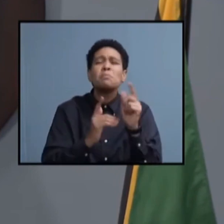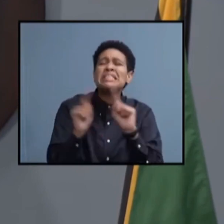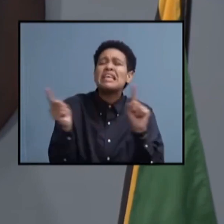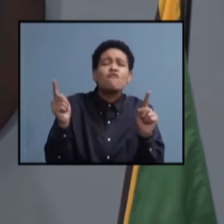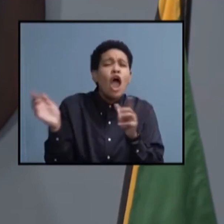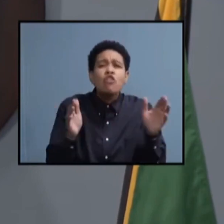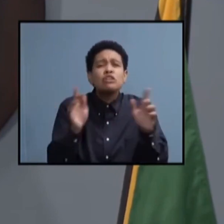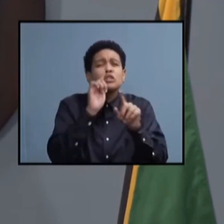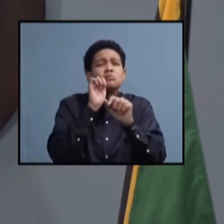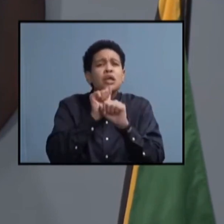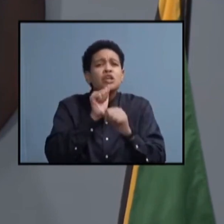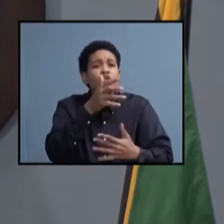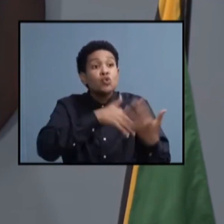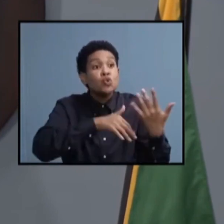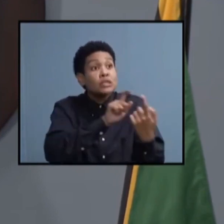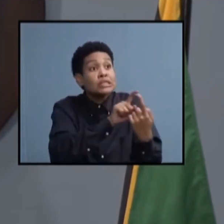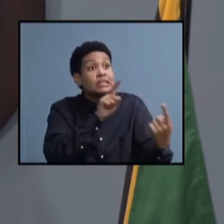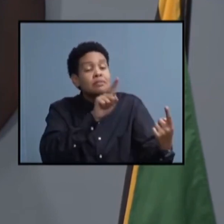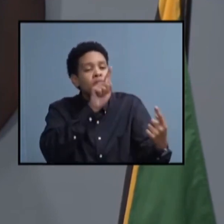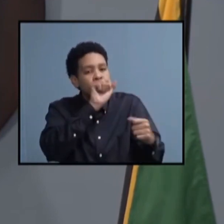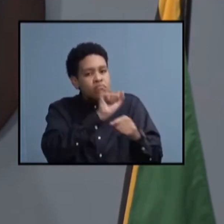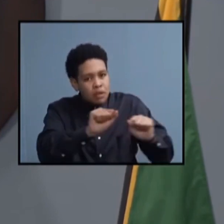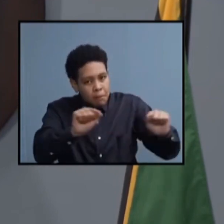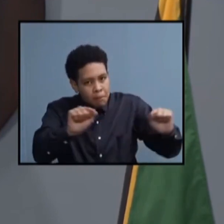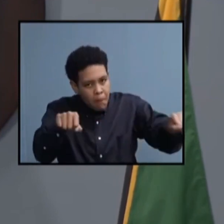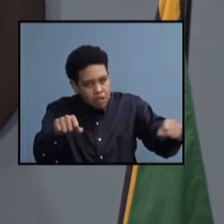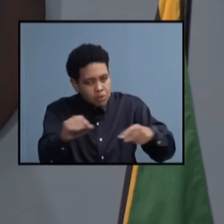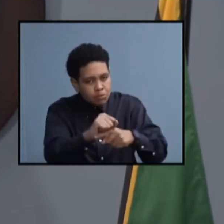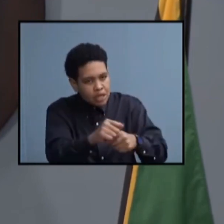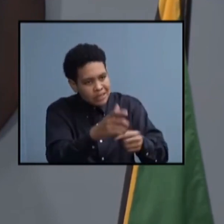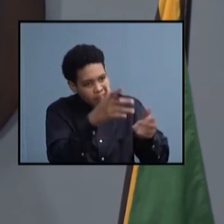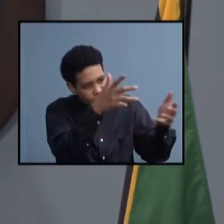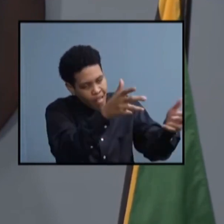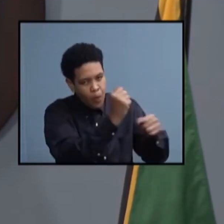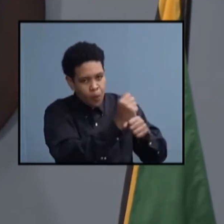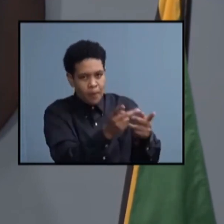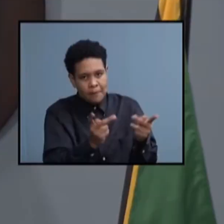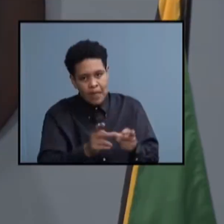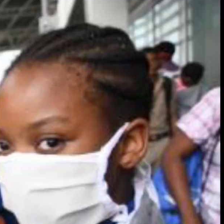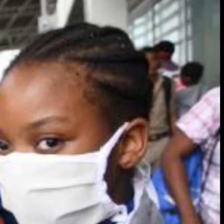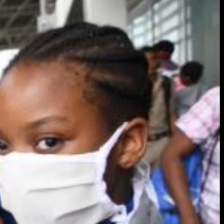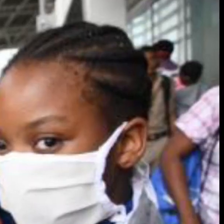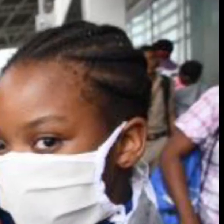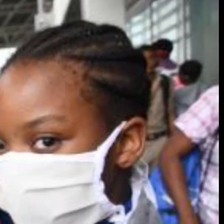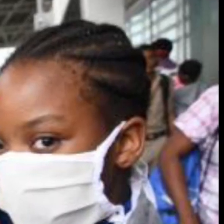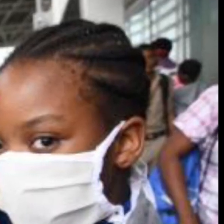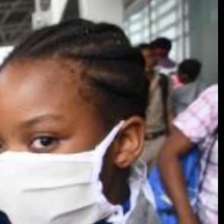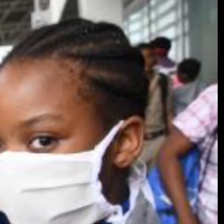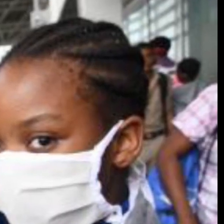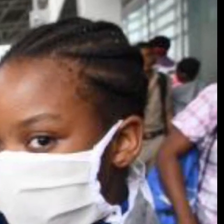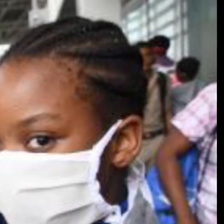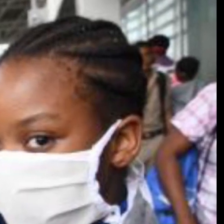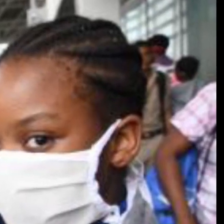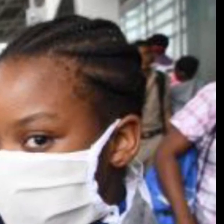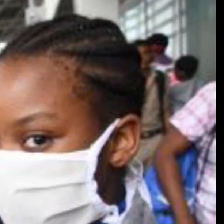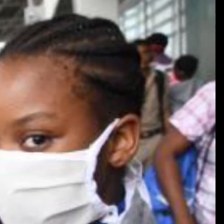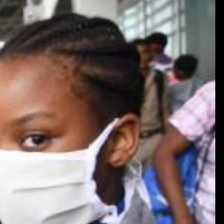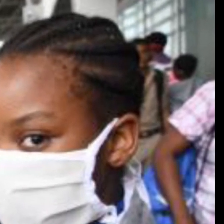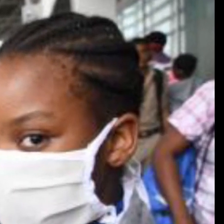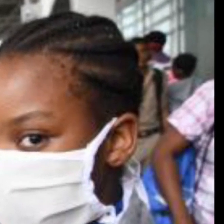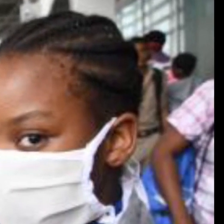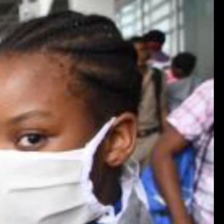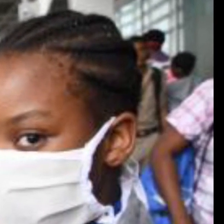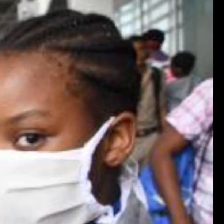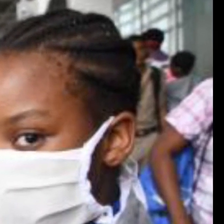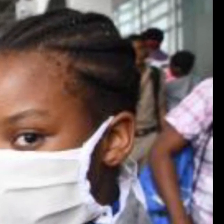distancing is possible to be practiced in the work environment. According to Mr. Holness, the mandatory wearing